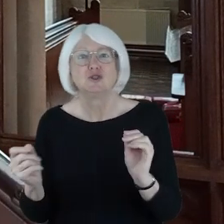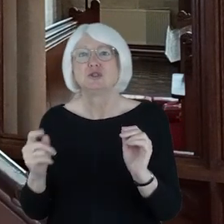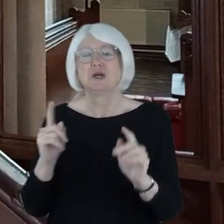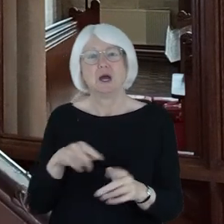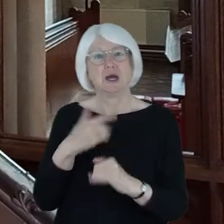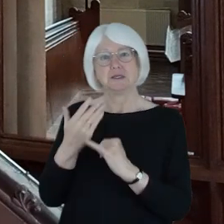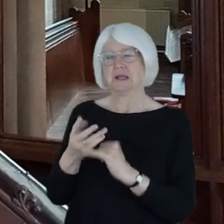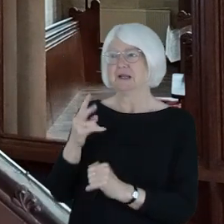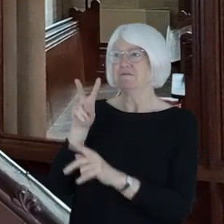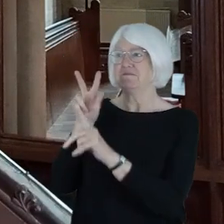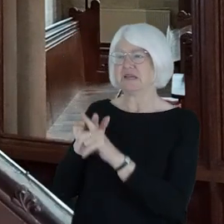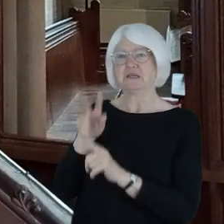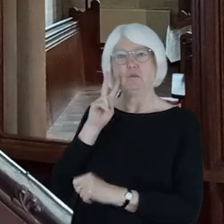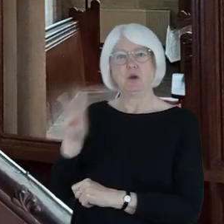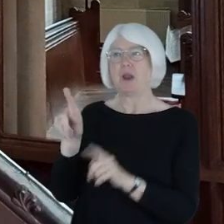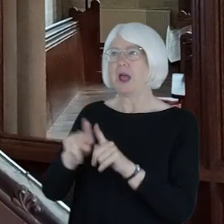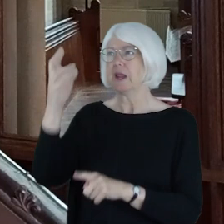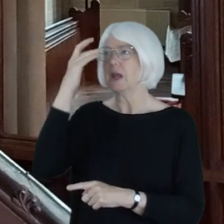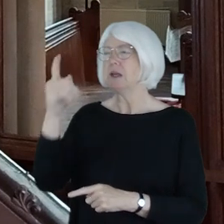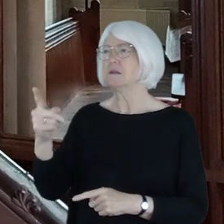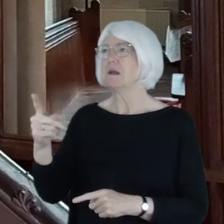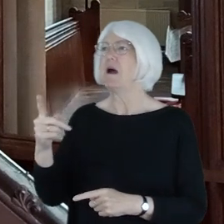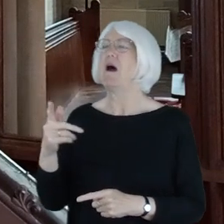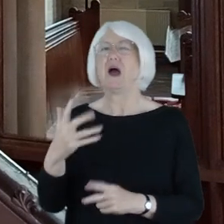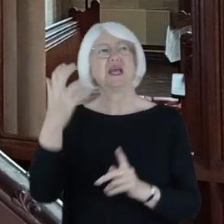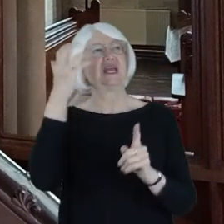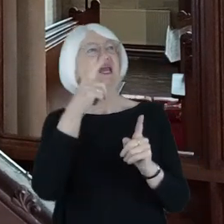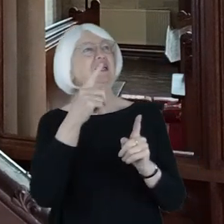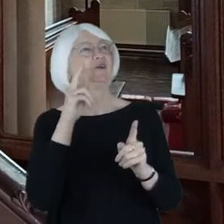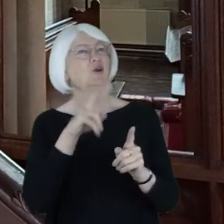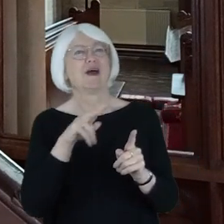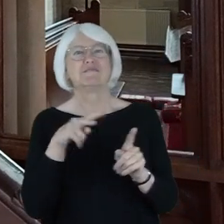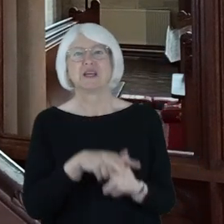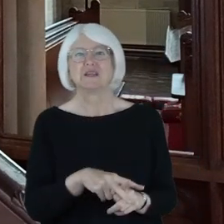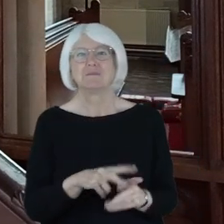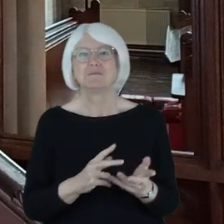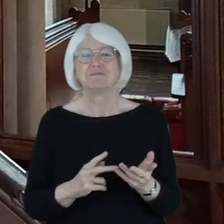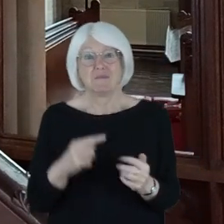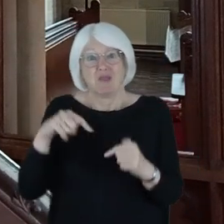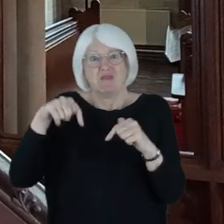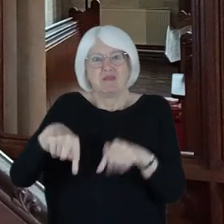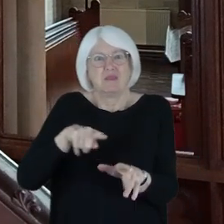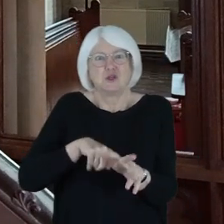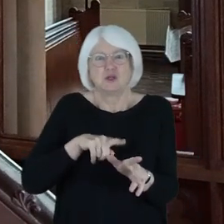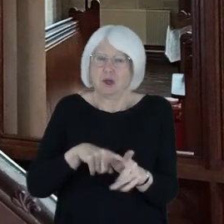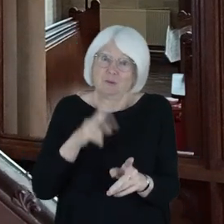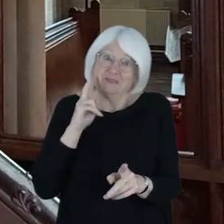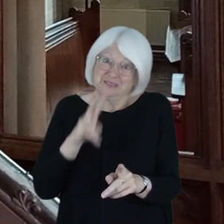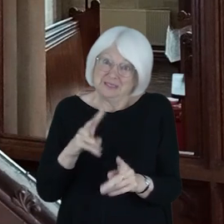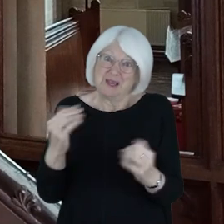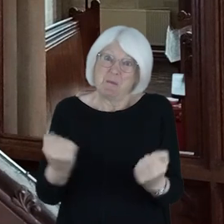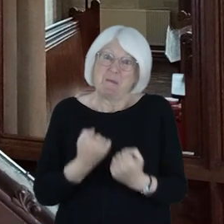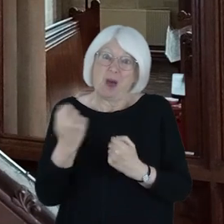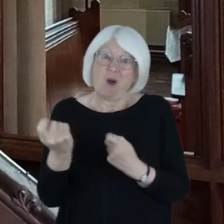victims. This year we have seen that the transfer of power, no matter how well planned, is always